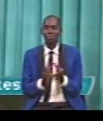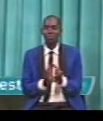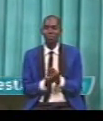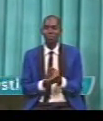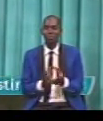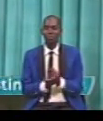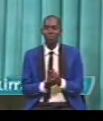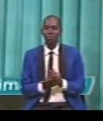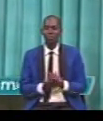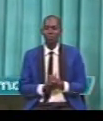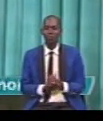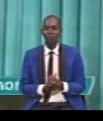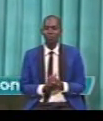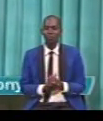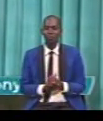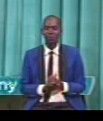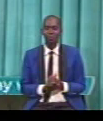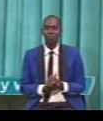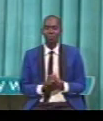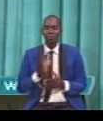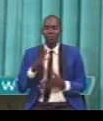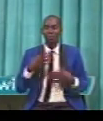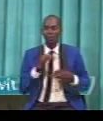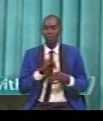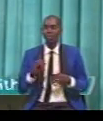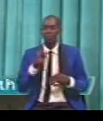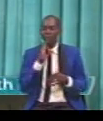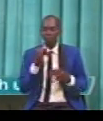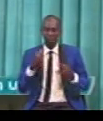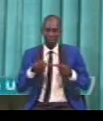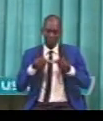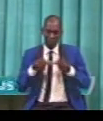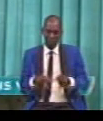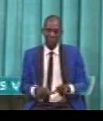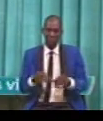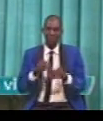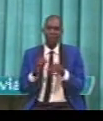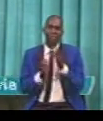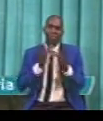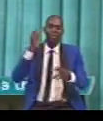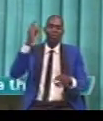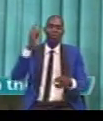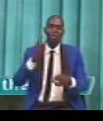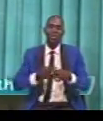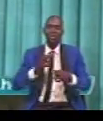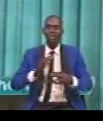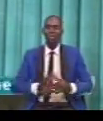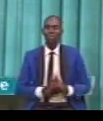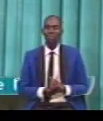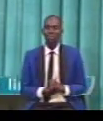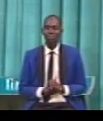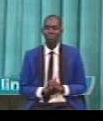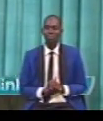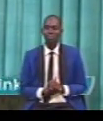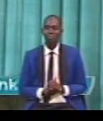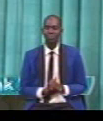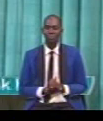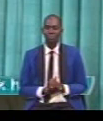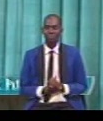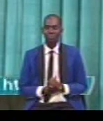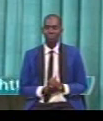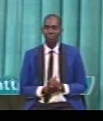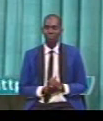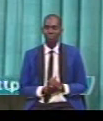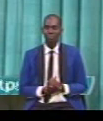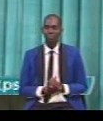The blessing is permanent in Jesus' name. A louder amen. Amen. The next testifier.